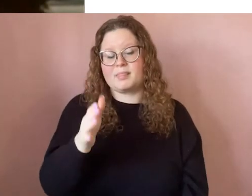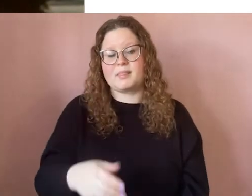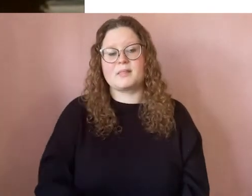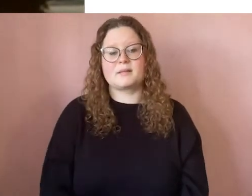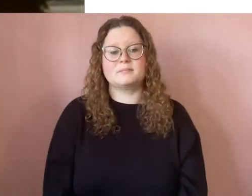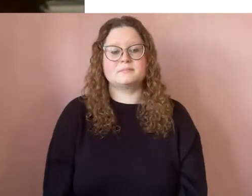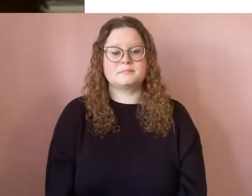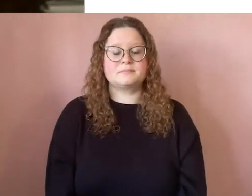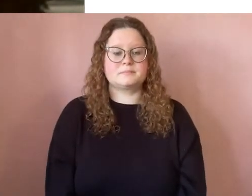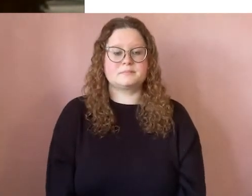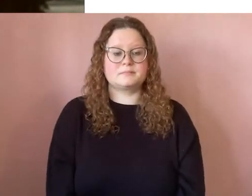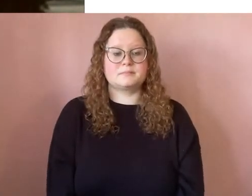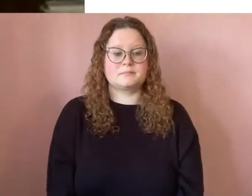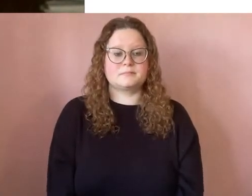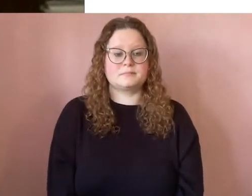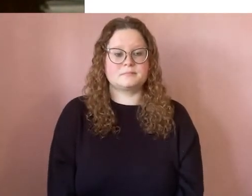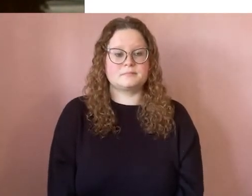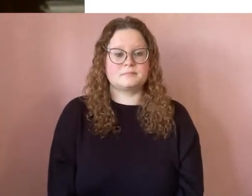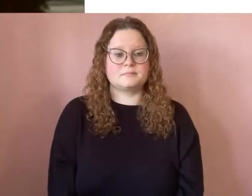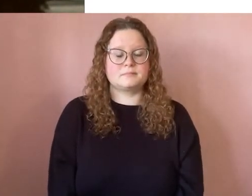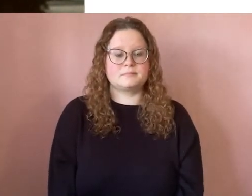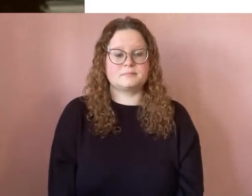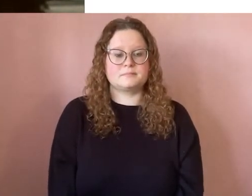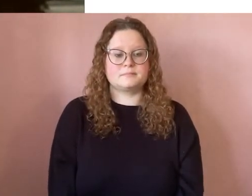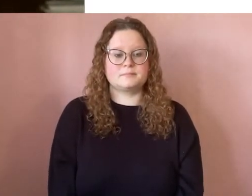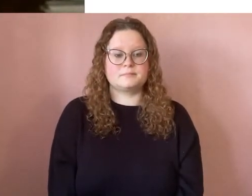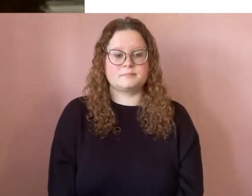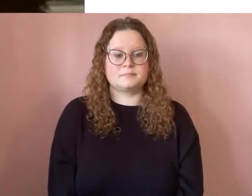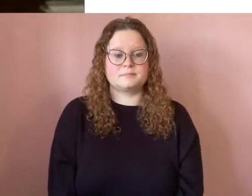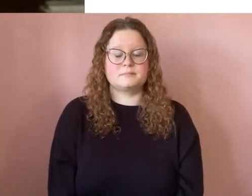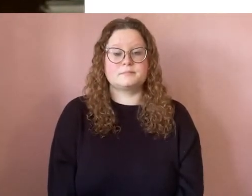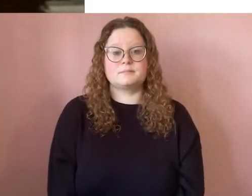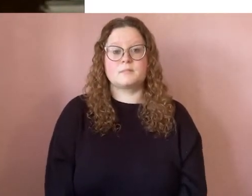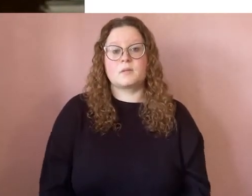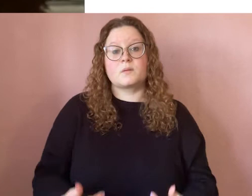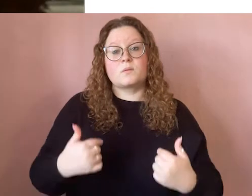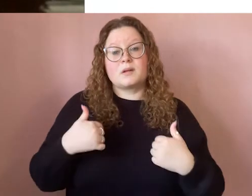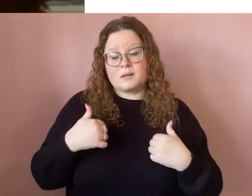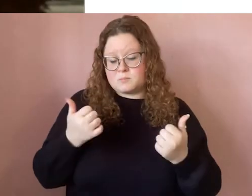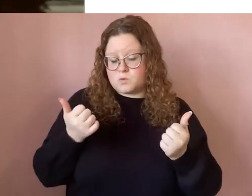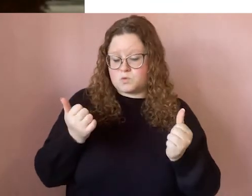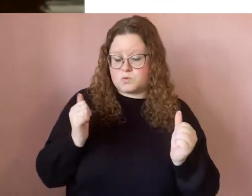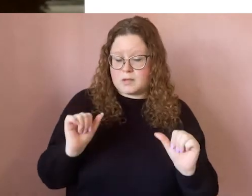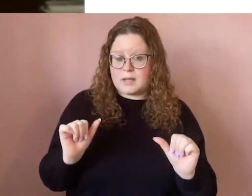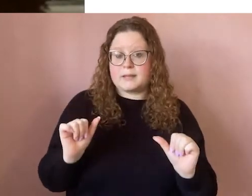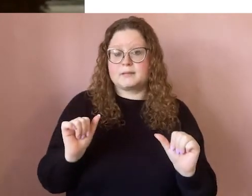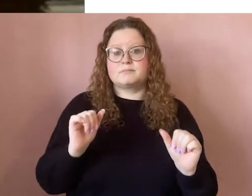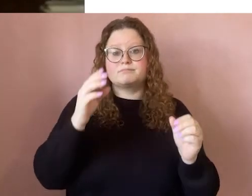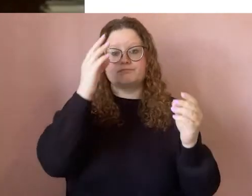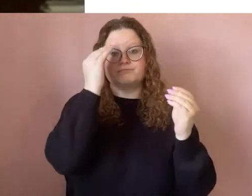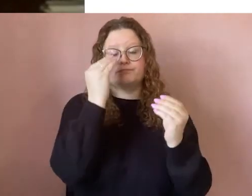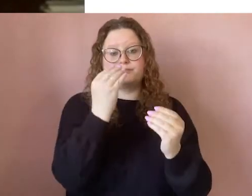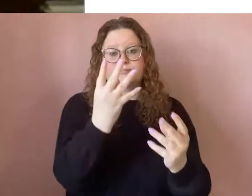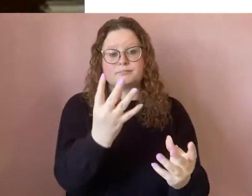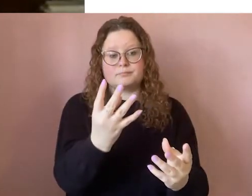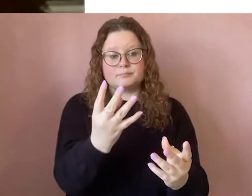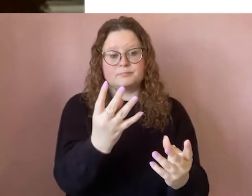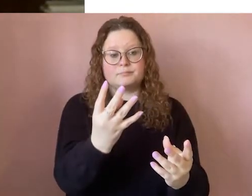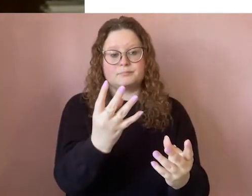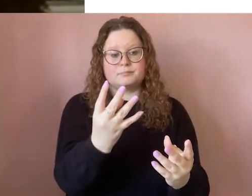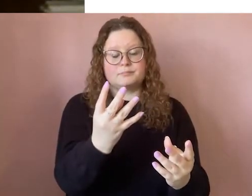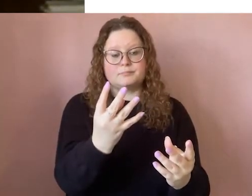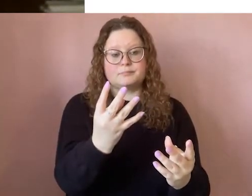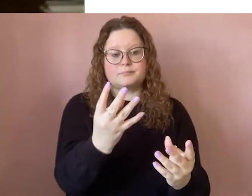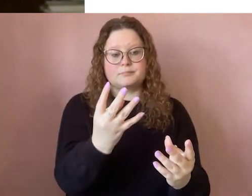all, I guess what we're trying to articulate, or what I'm trying to articulate, is that we